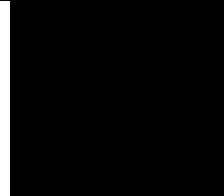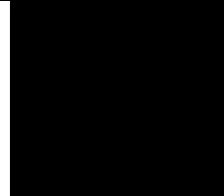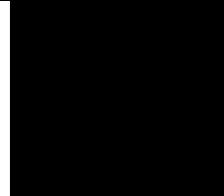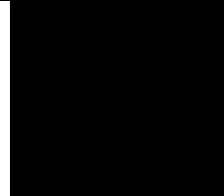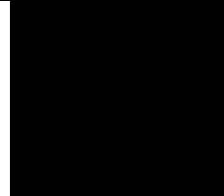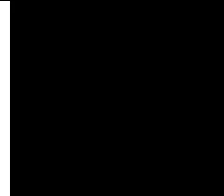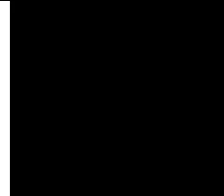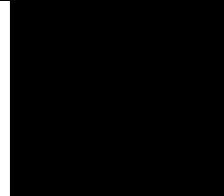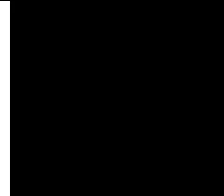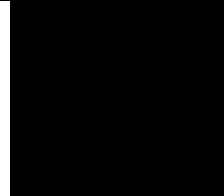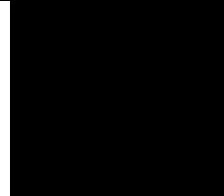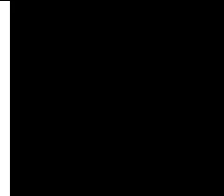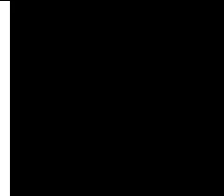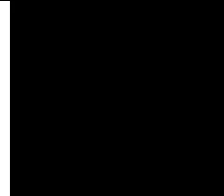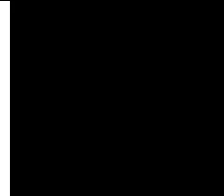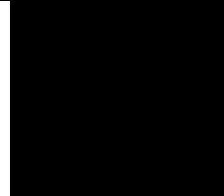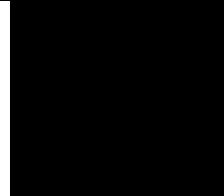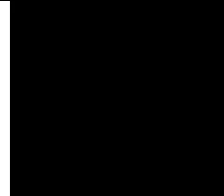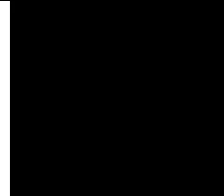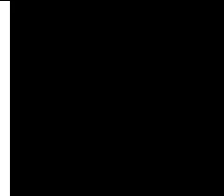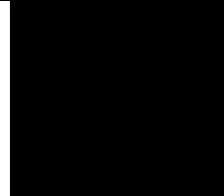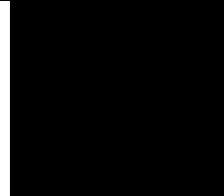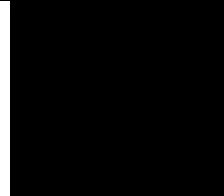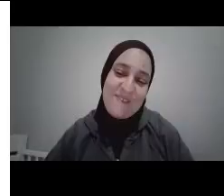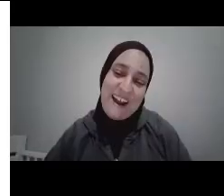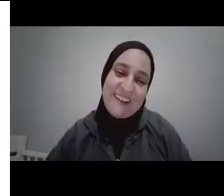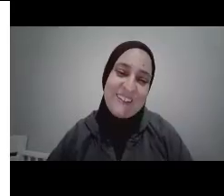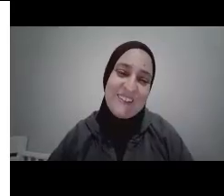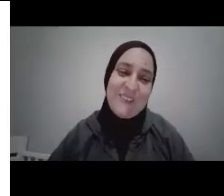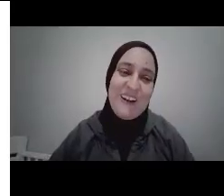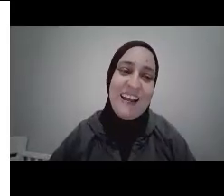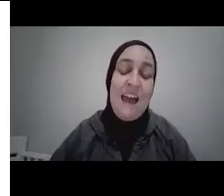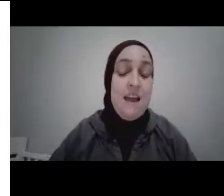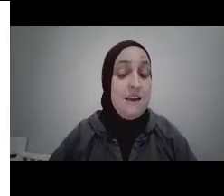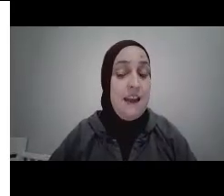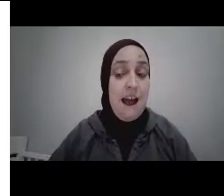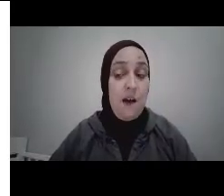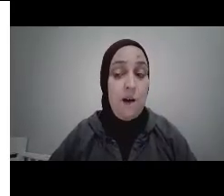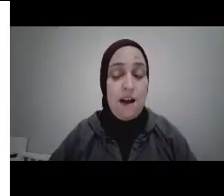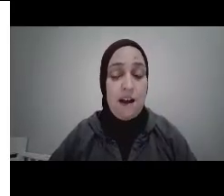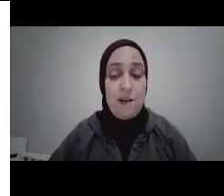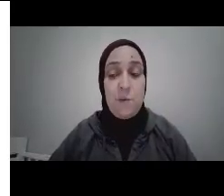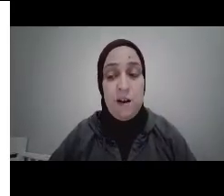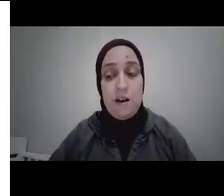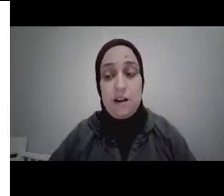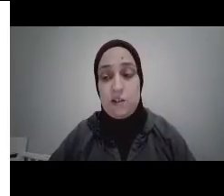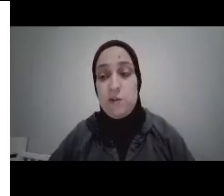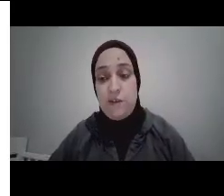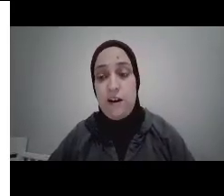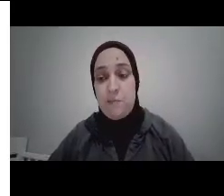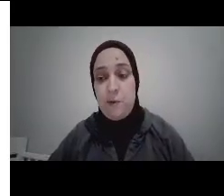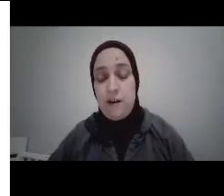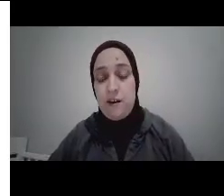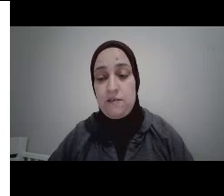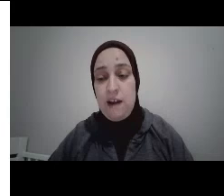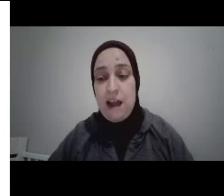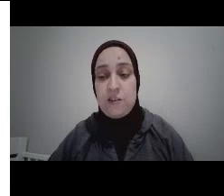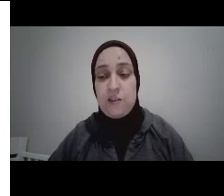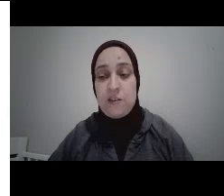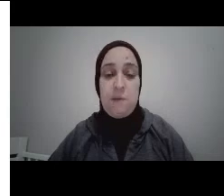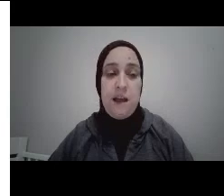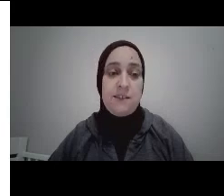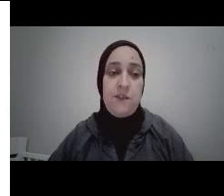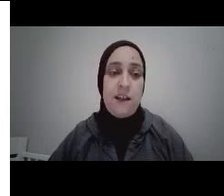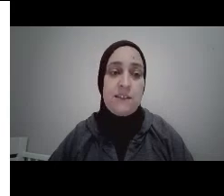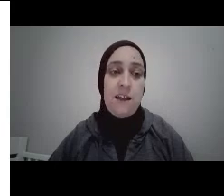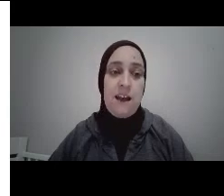And that, my friends, is the end of our third and final story. Now, we are going to do a very important action